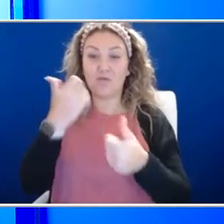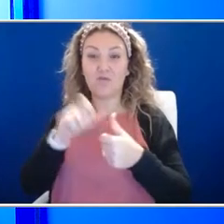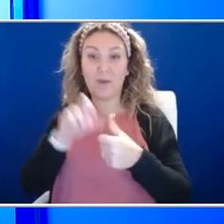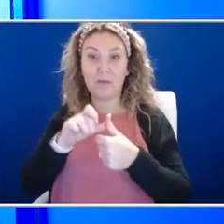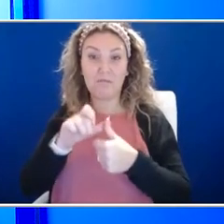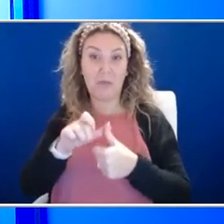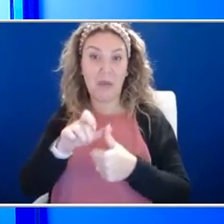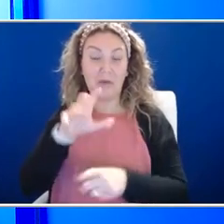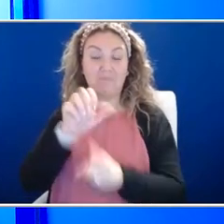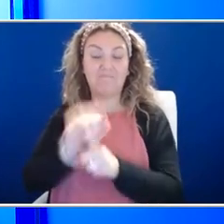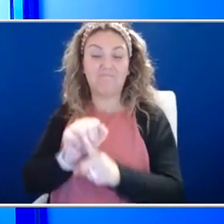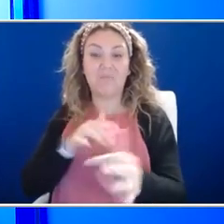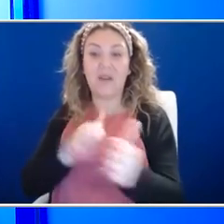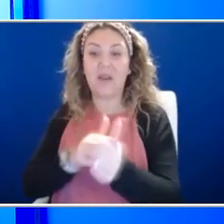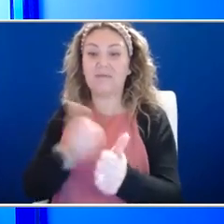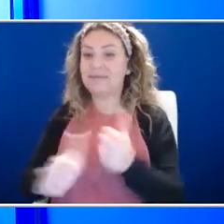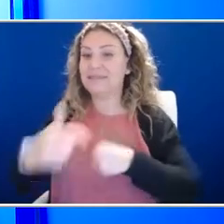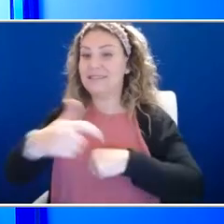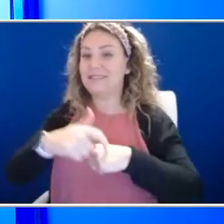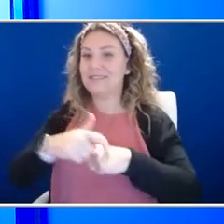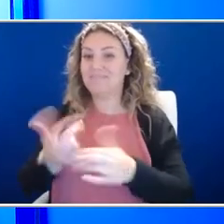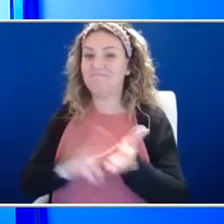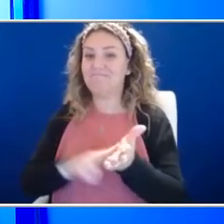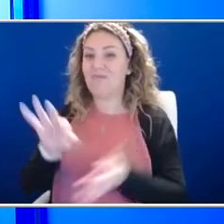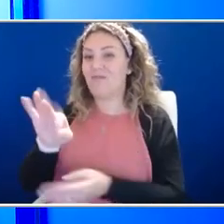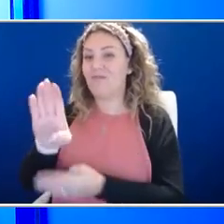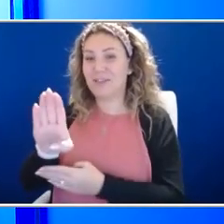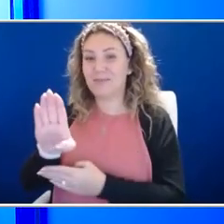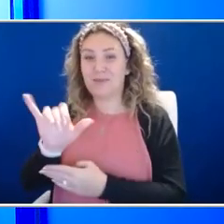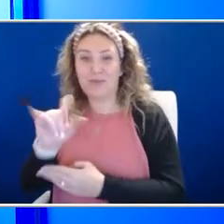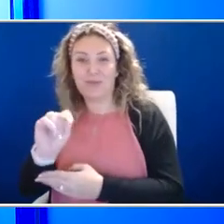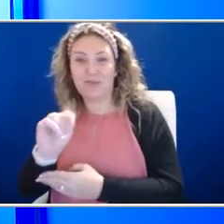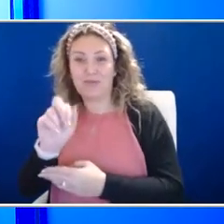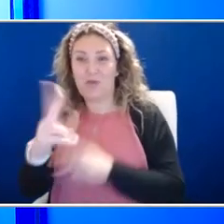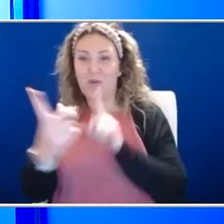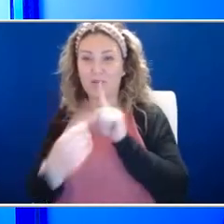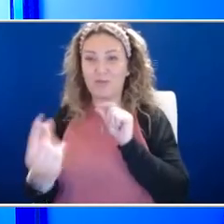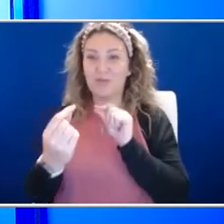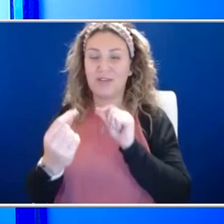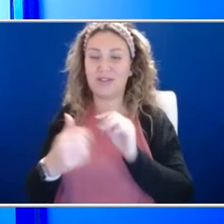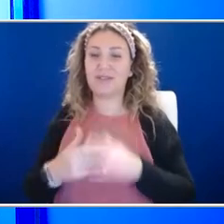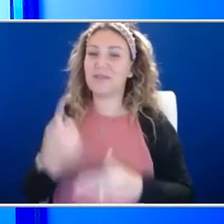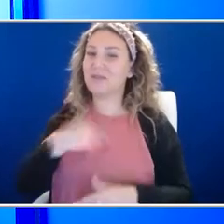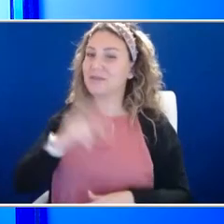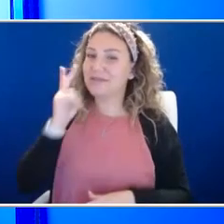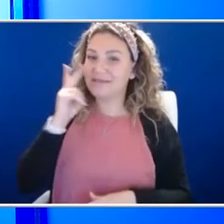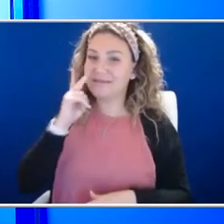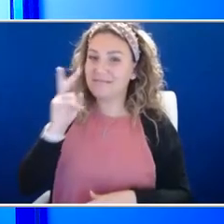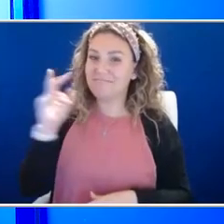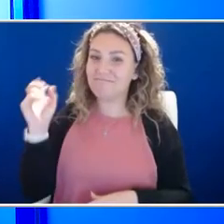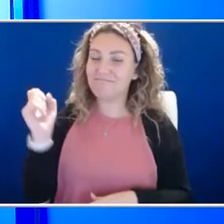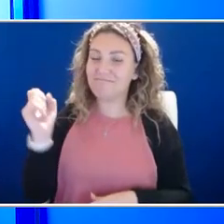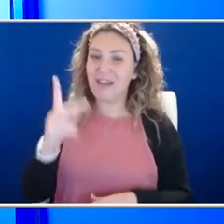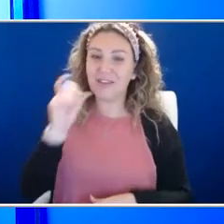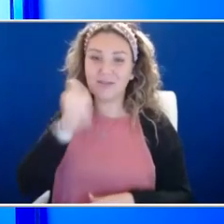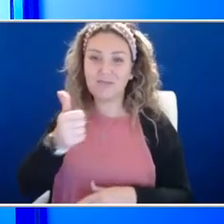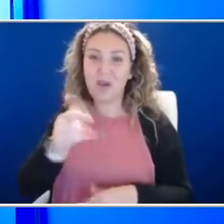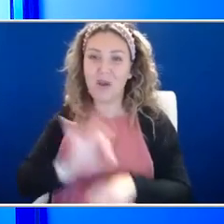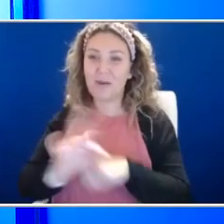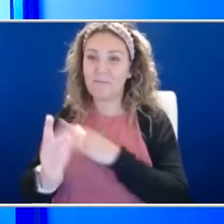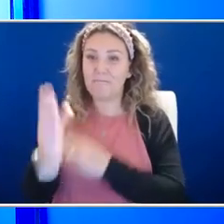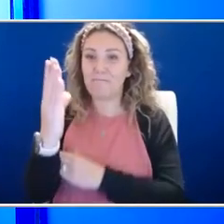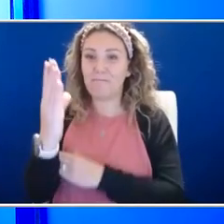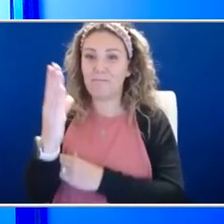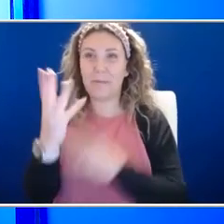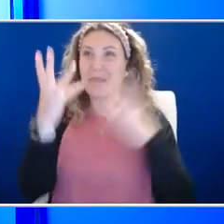anytime just by logging on to Facebook, YouTube, or Twitter. We will see you back here tomorrow morning at 8 a.m. Go out and